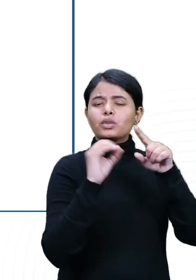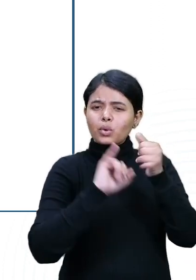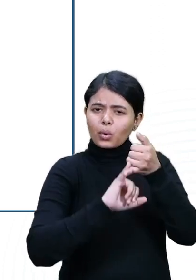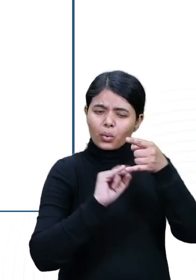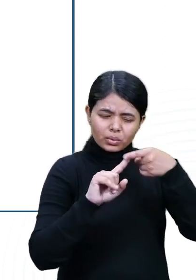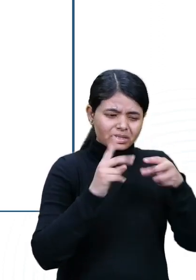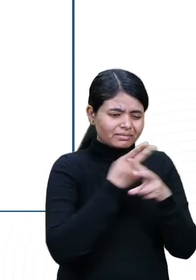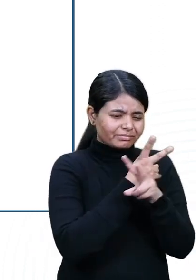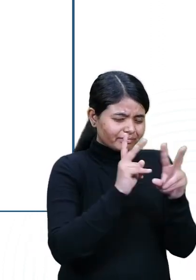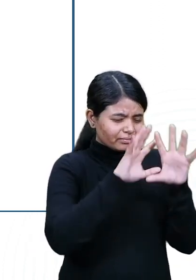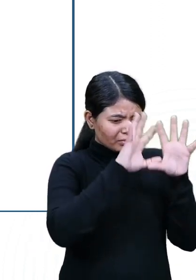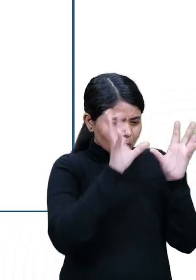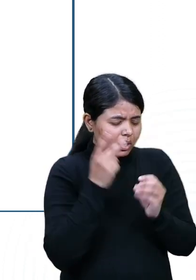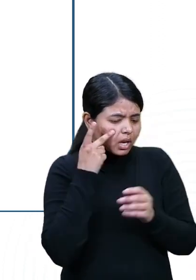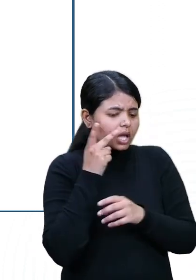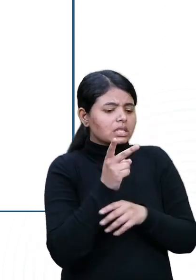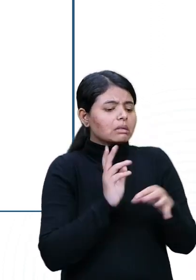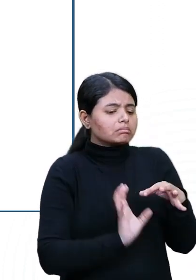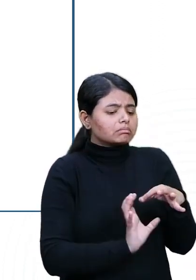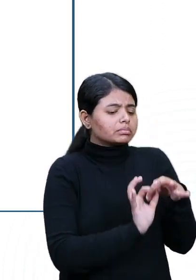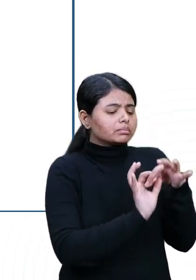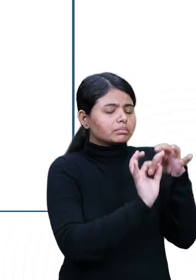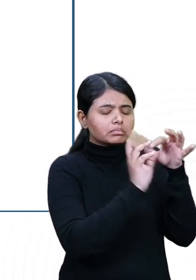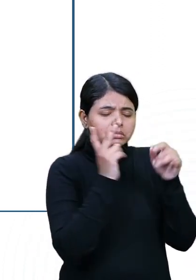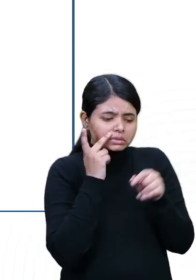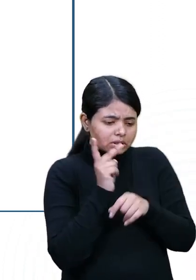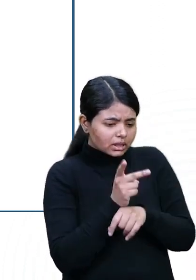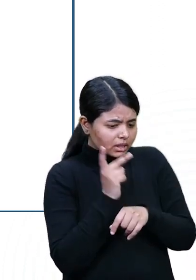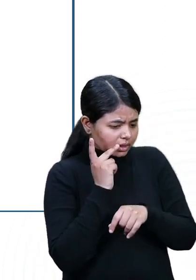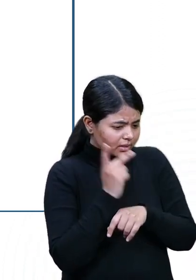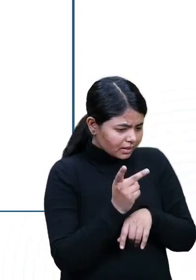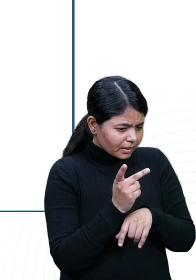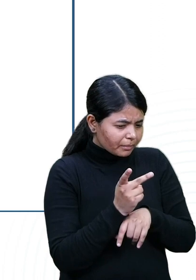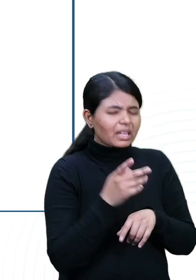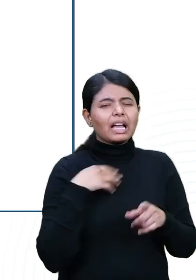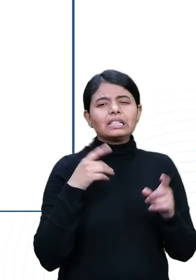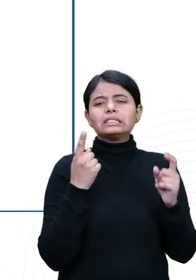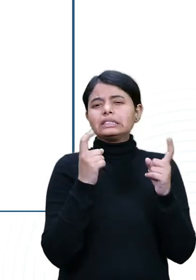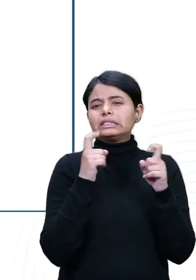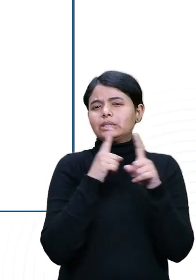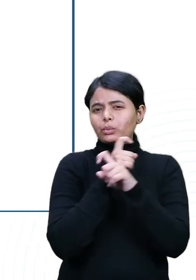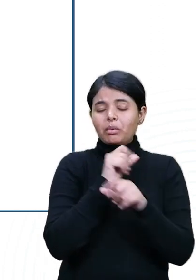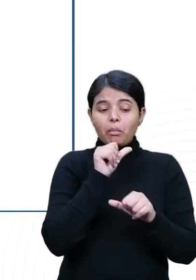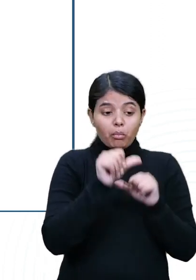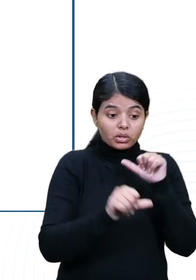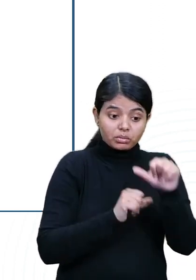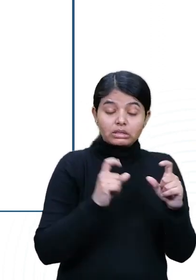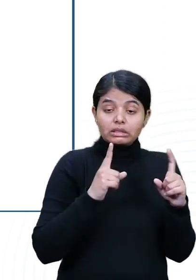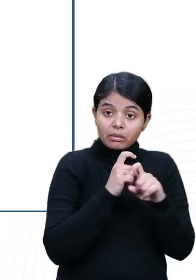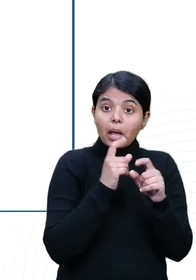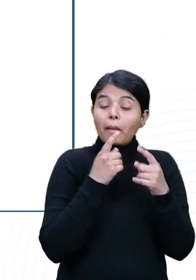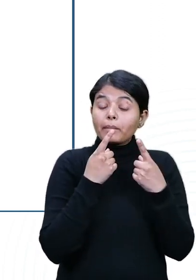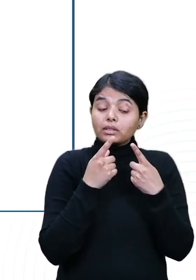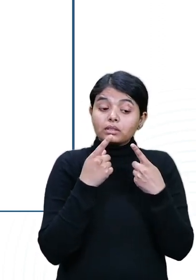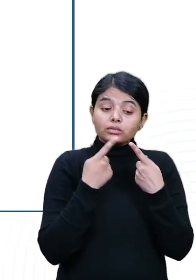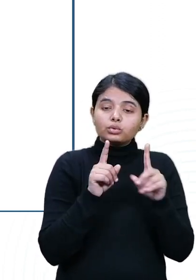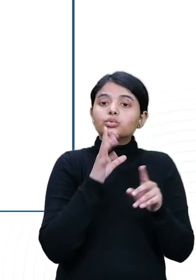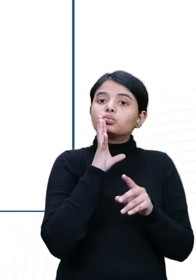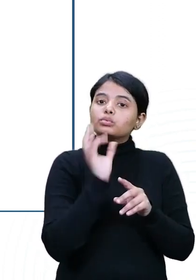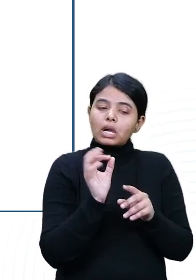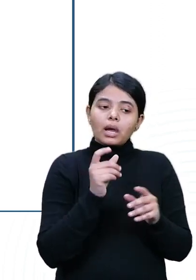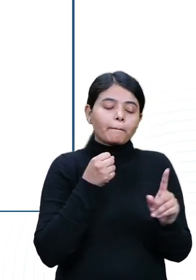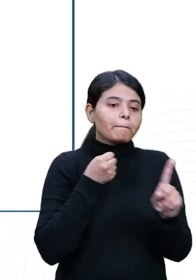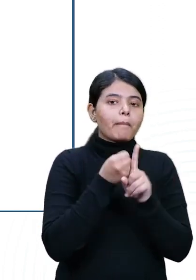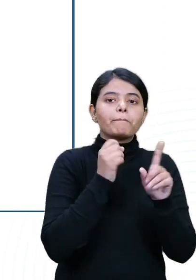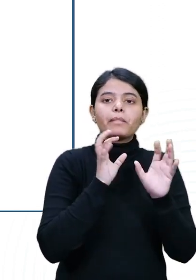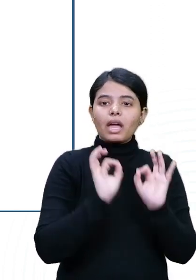use the silo-inositol as our internal standard. And based on this profile, we can identify what sort of sugars are there in the